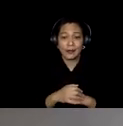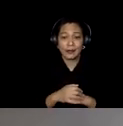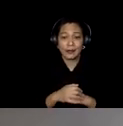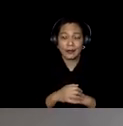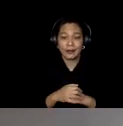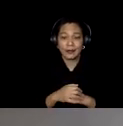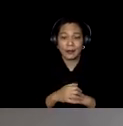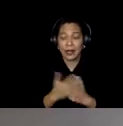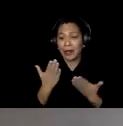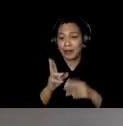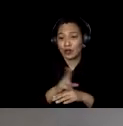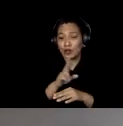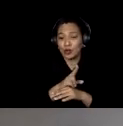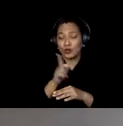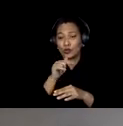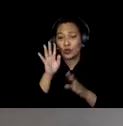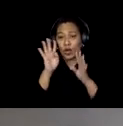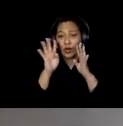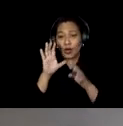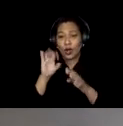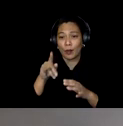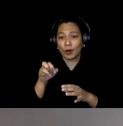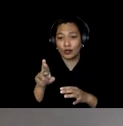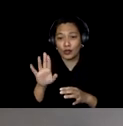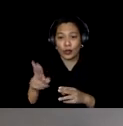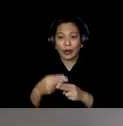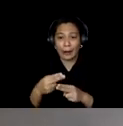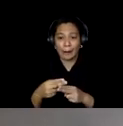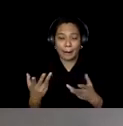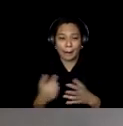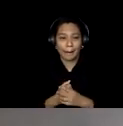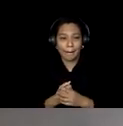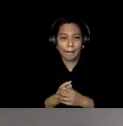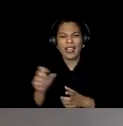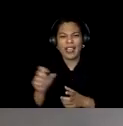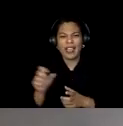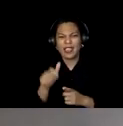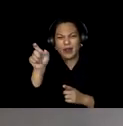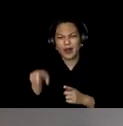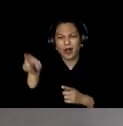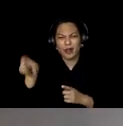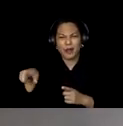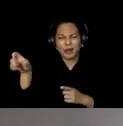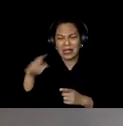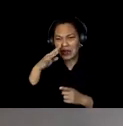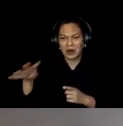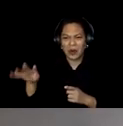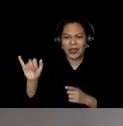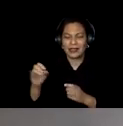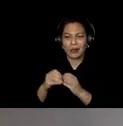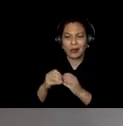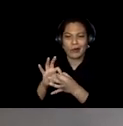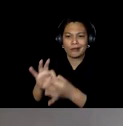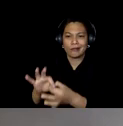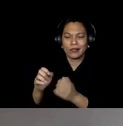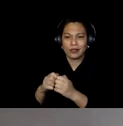the composer's names. These things you can ignore because again, they're more for paid search. They don't really relate